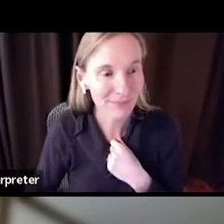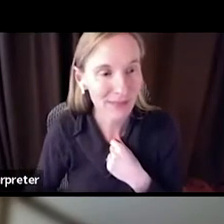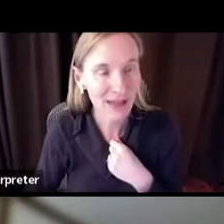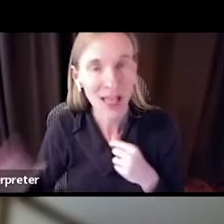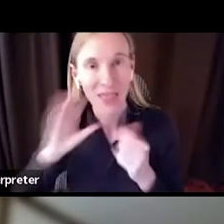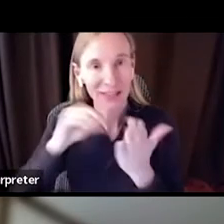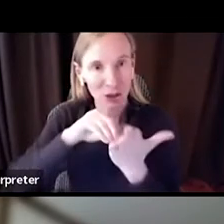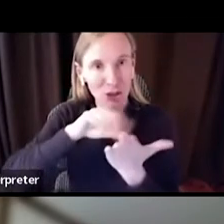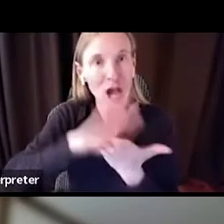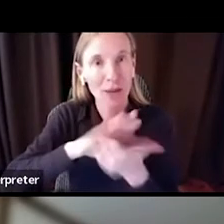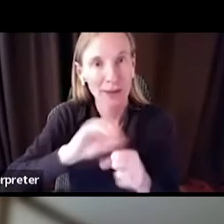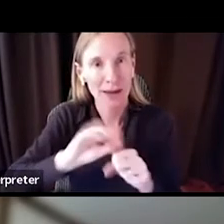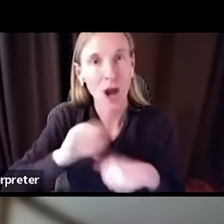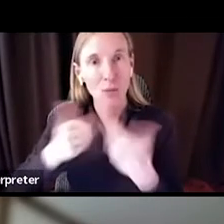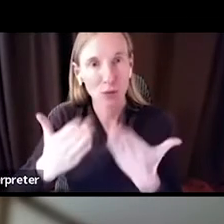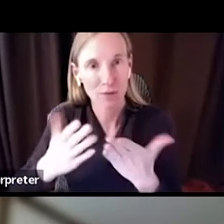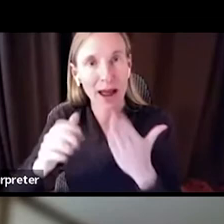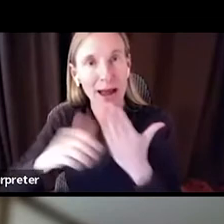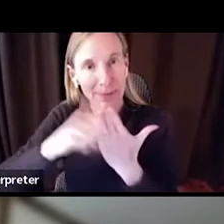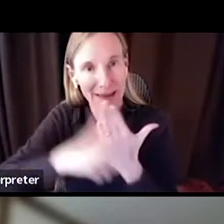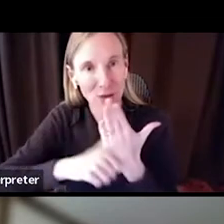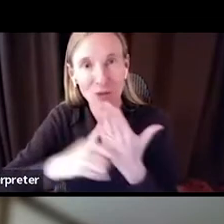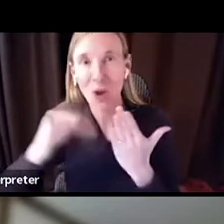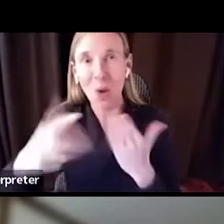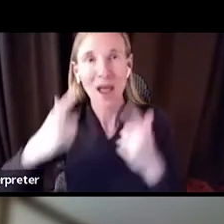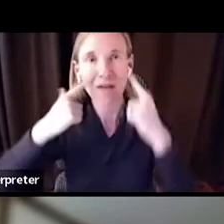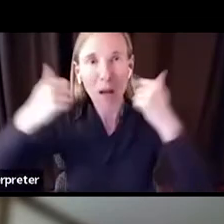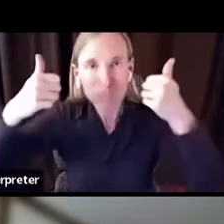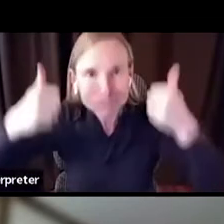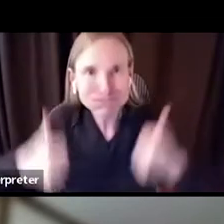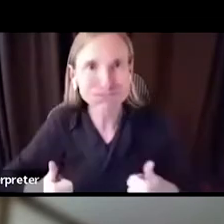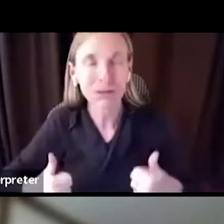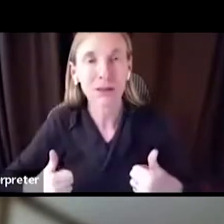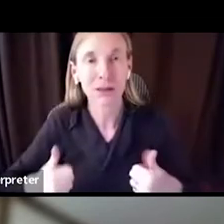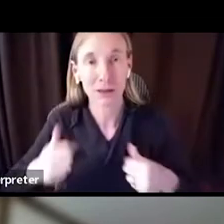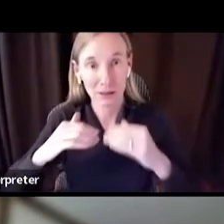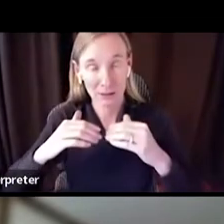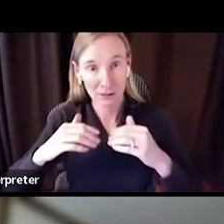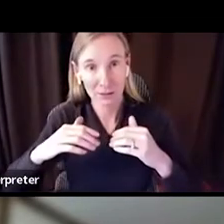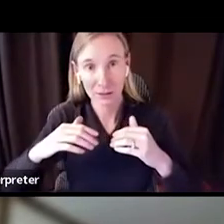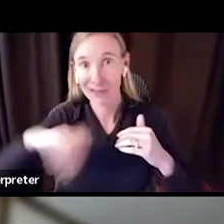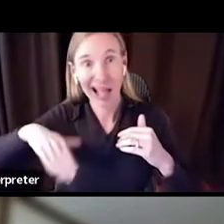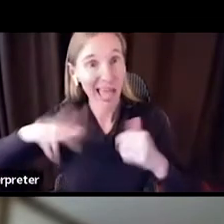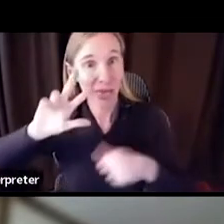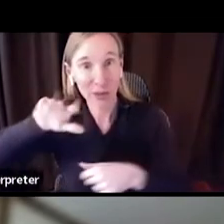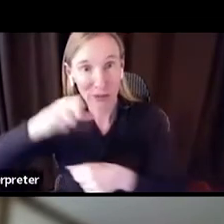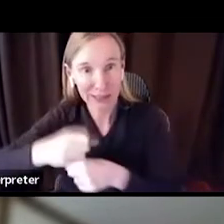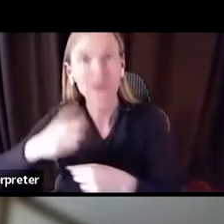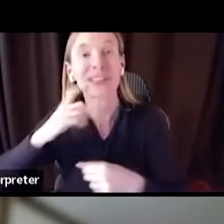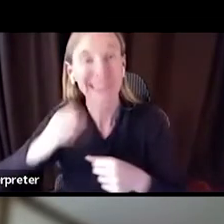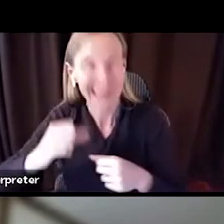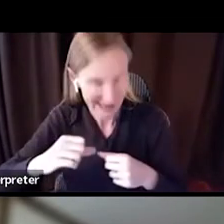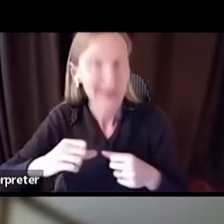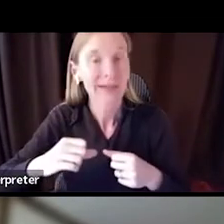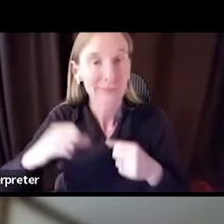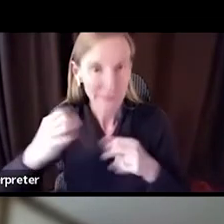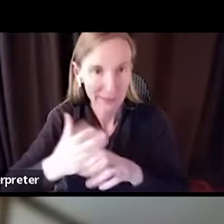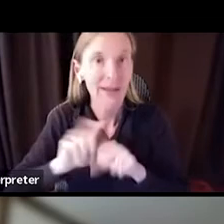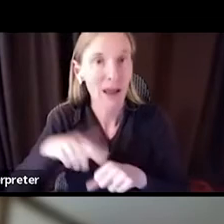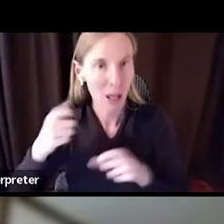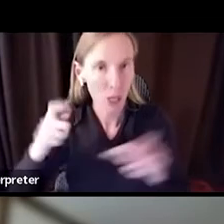provider manual, and I can send this to the committee if it would be helpful. But we do make sure that providers are aware that there